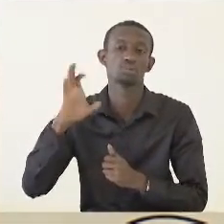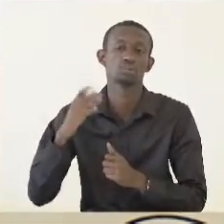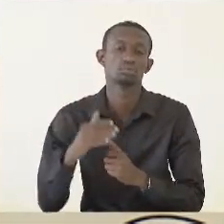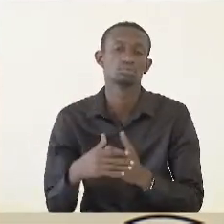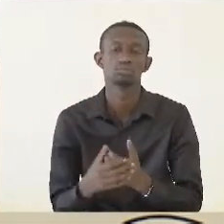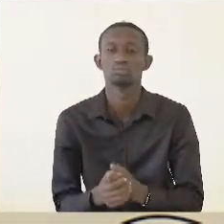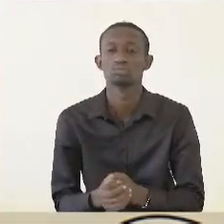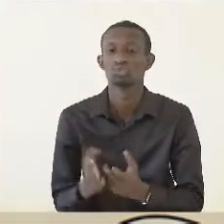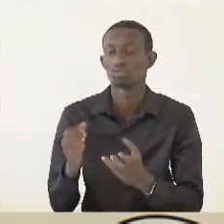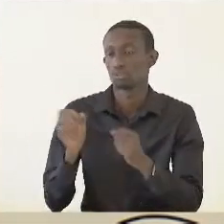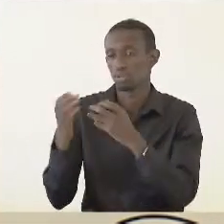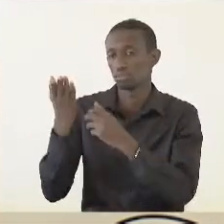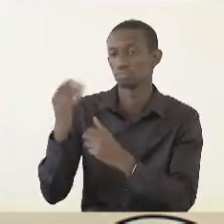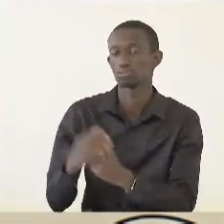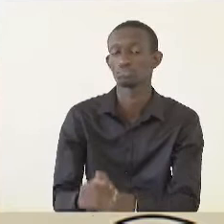have this compound,